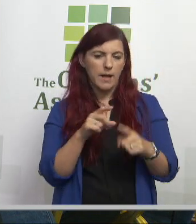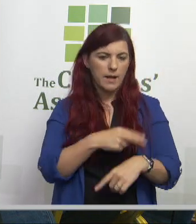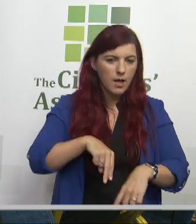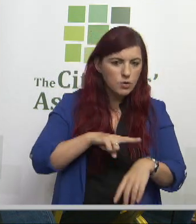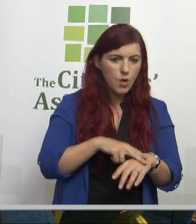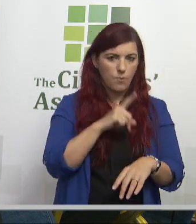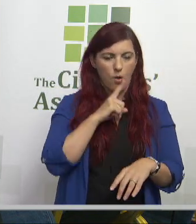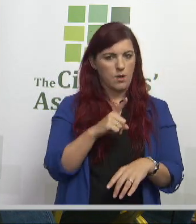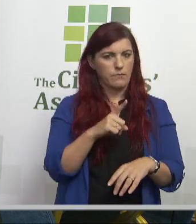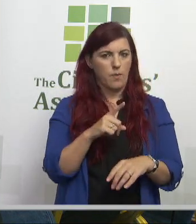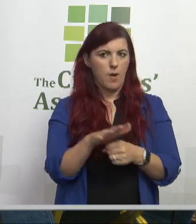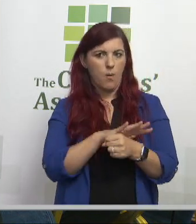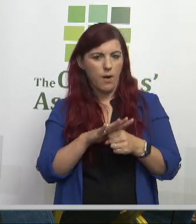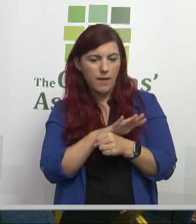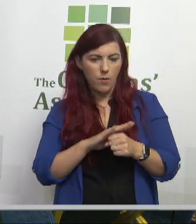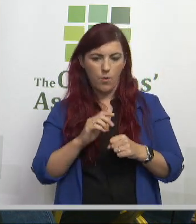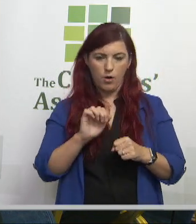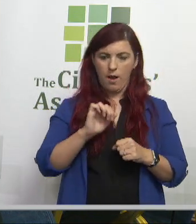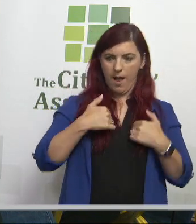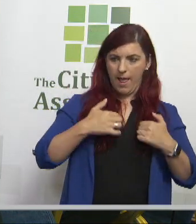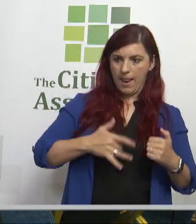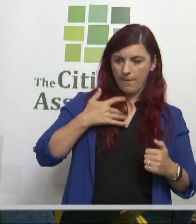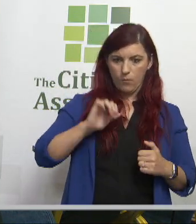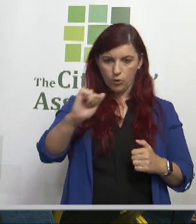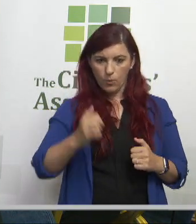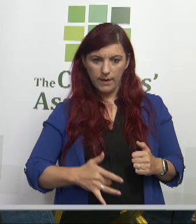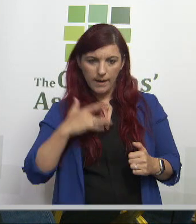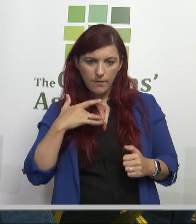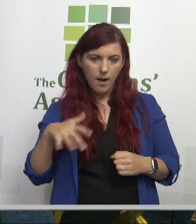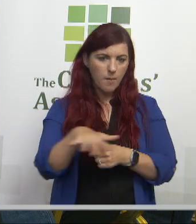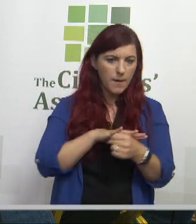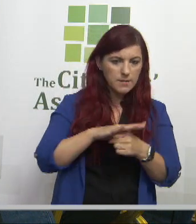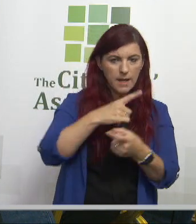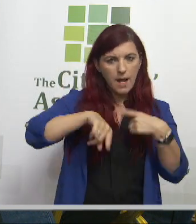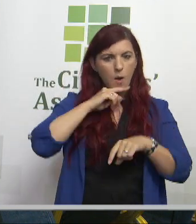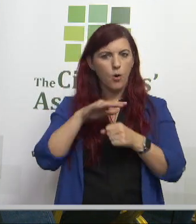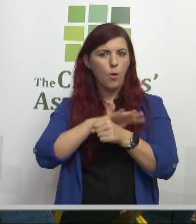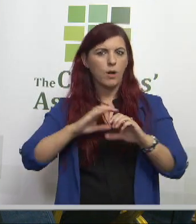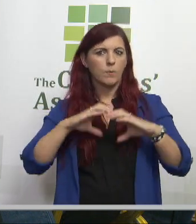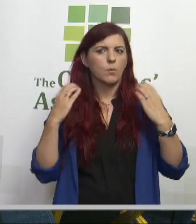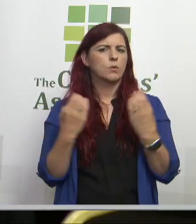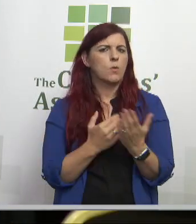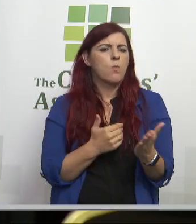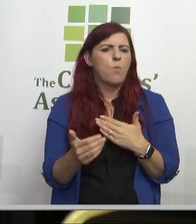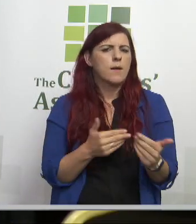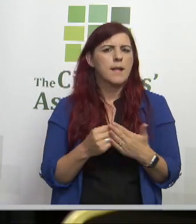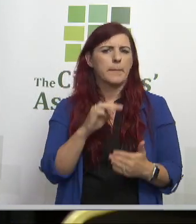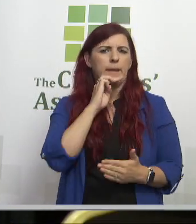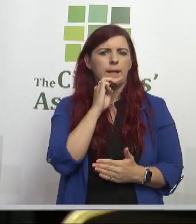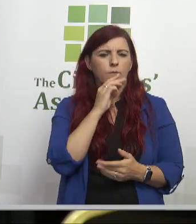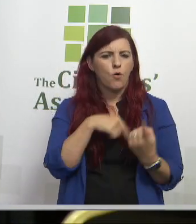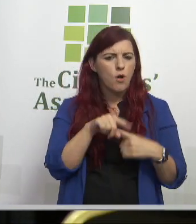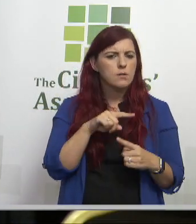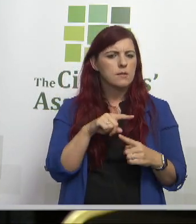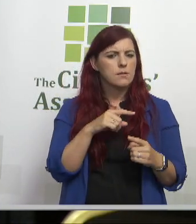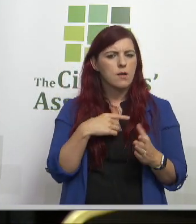where you live, where I live, where our place, where we live in our local communities, what does that look like? And